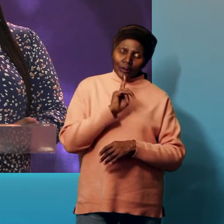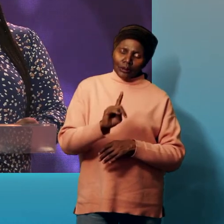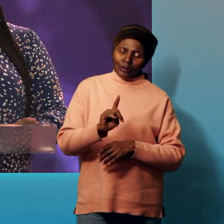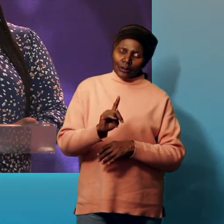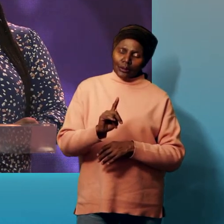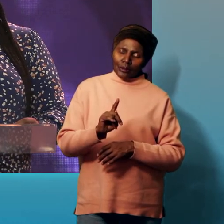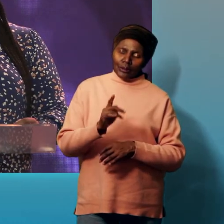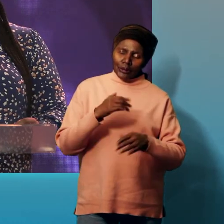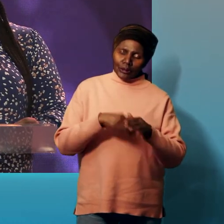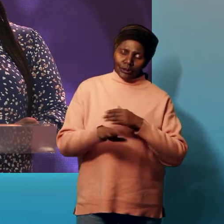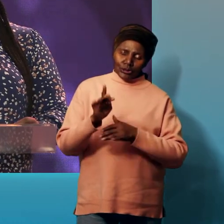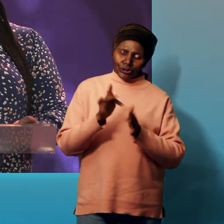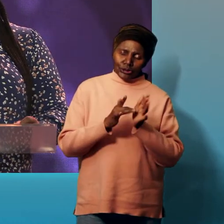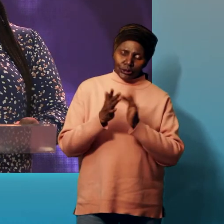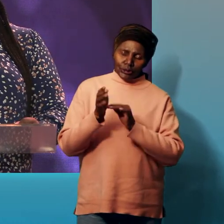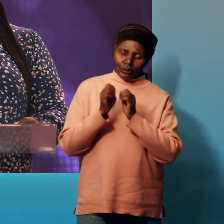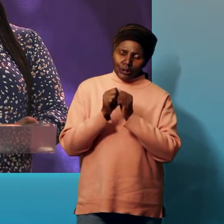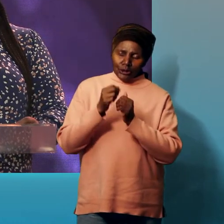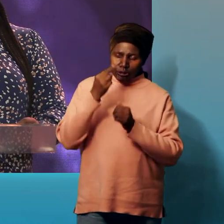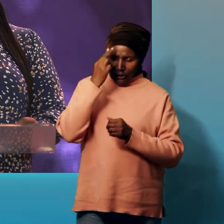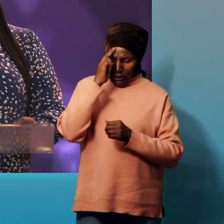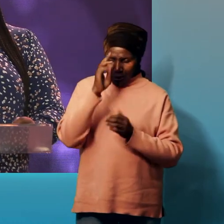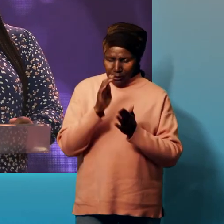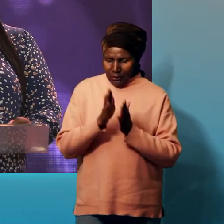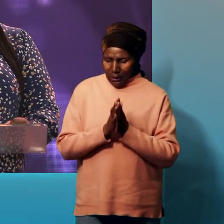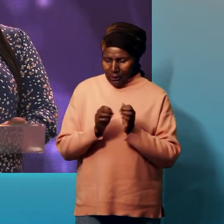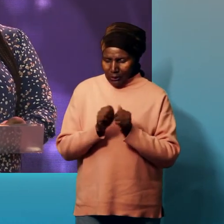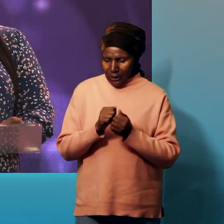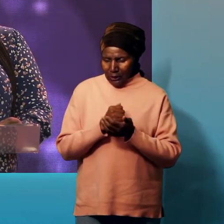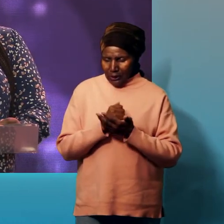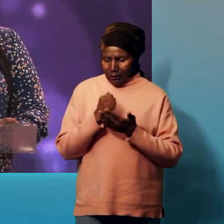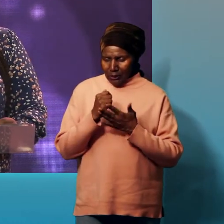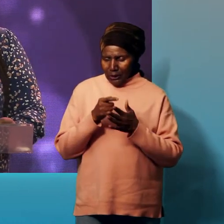name. Amen and amen and amen.